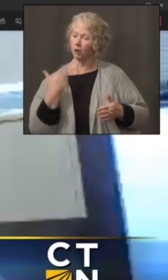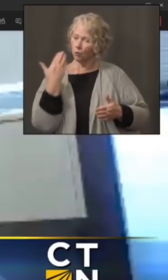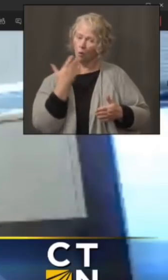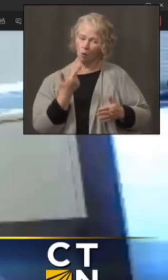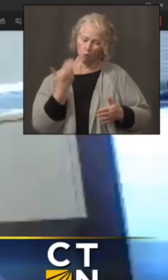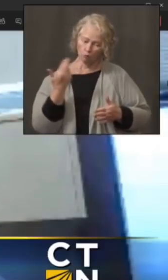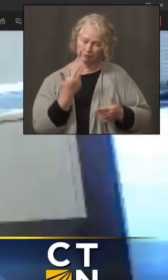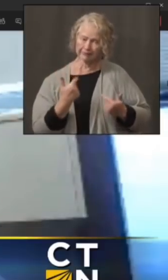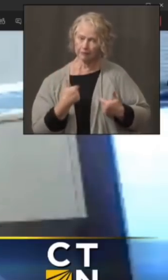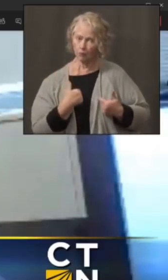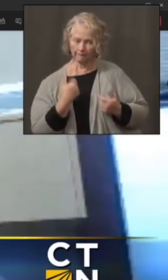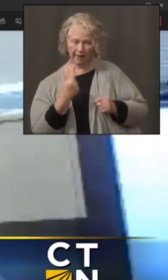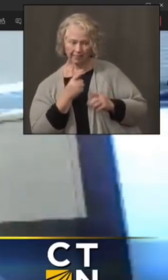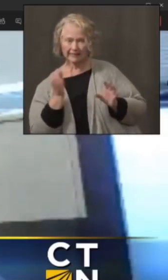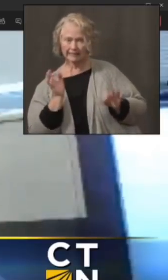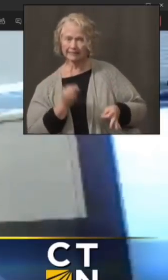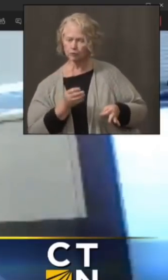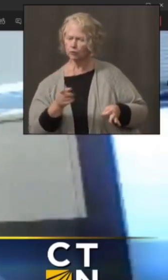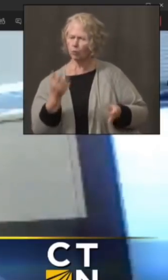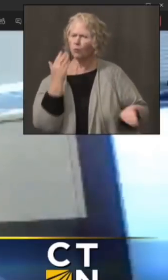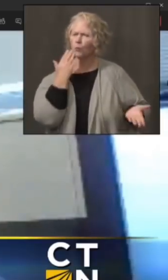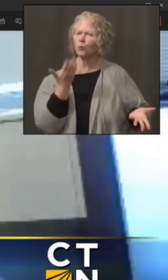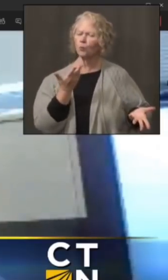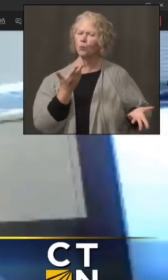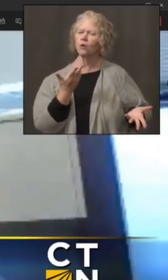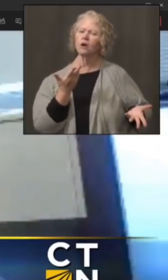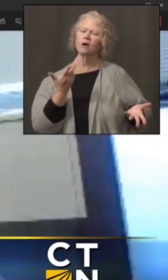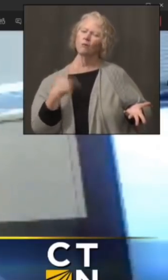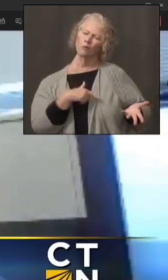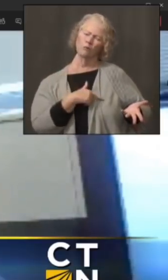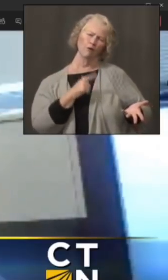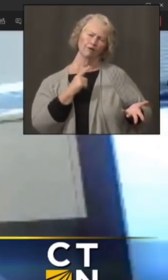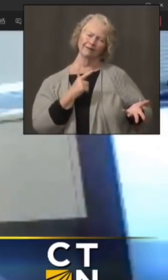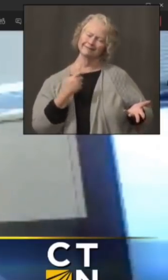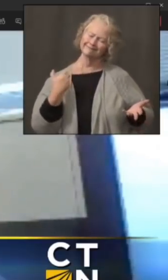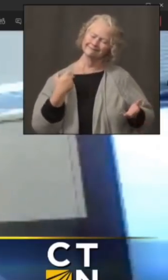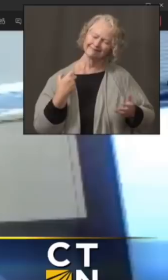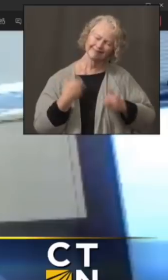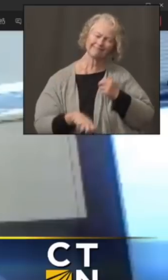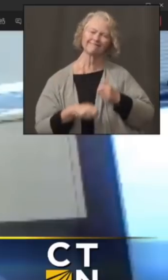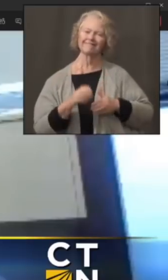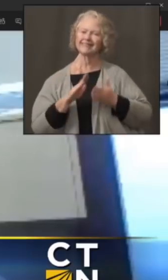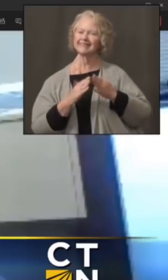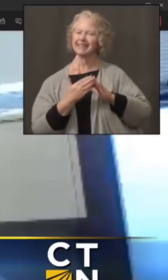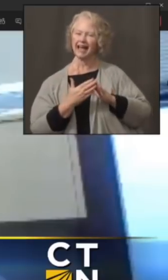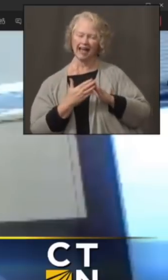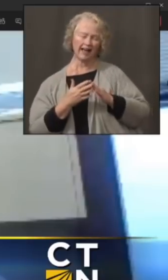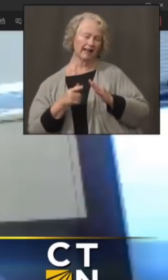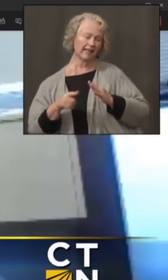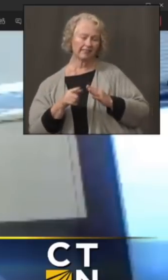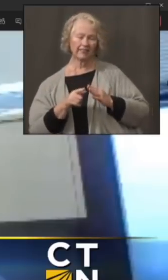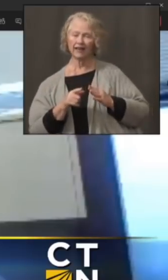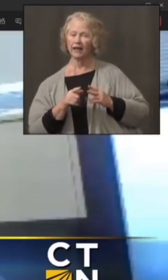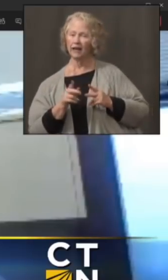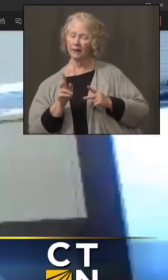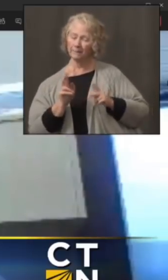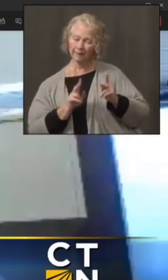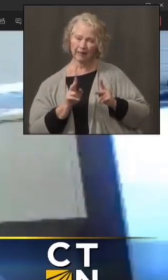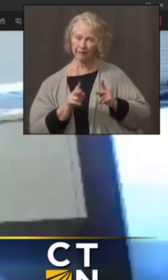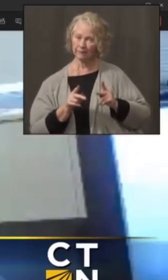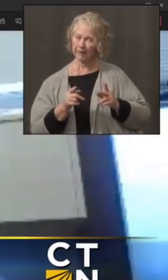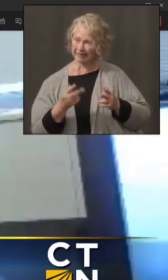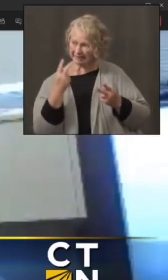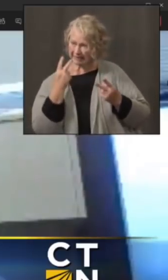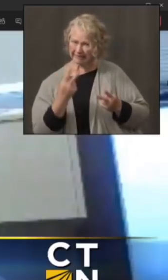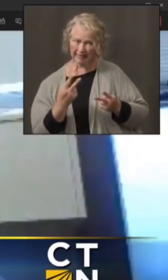decision should be known. And I think in Windham, we're strong, we're tough here, and I think people, including businesses that are staring at a freight train